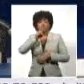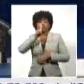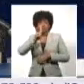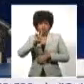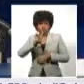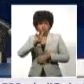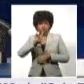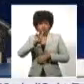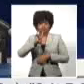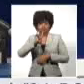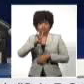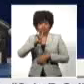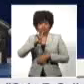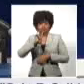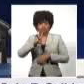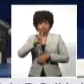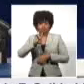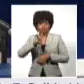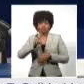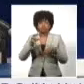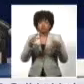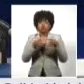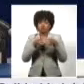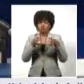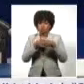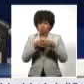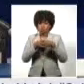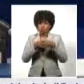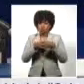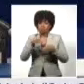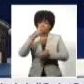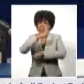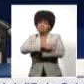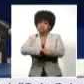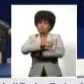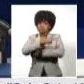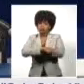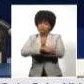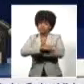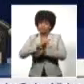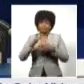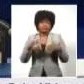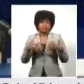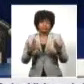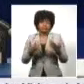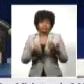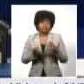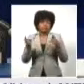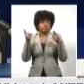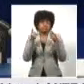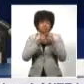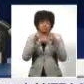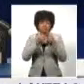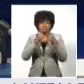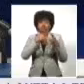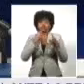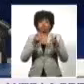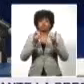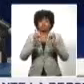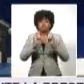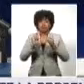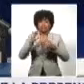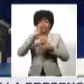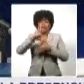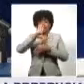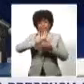As I have explained as well, lethality is calculated by the number of people diseased